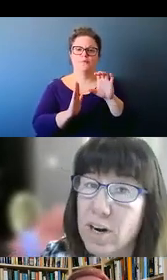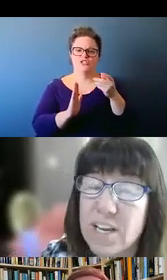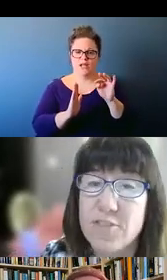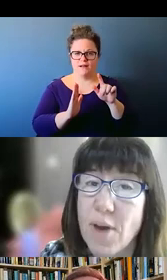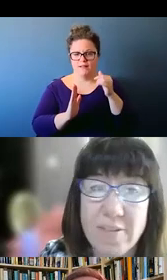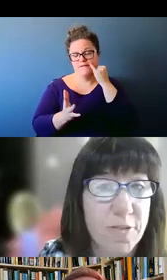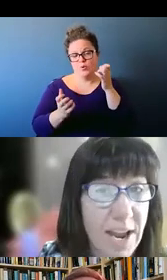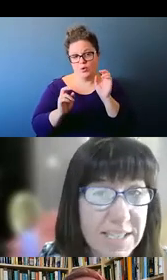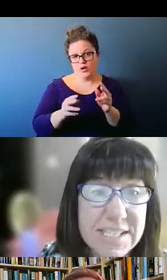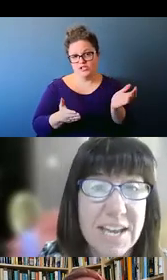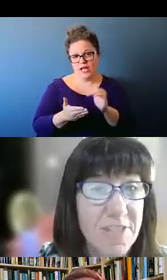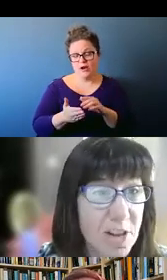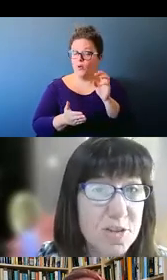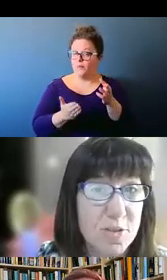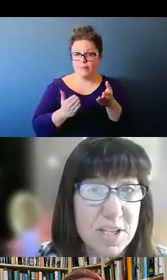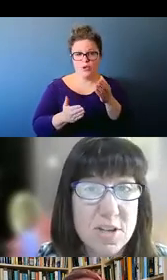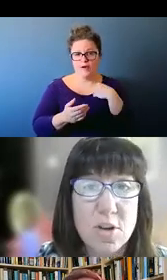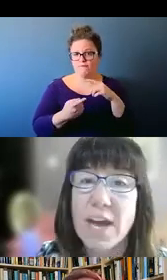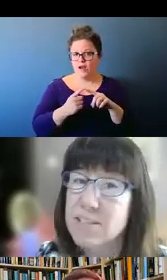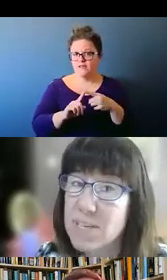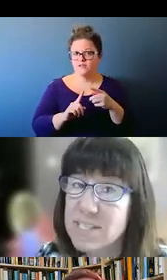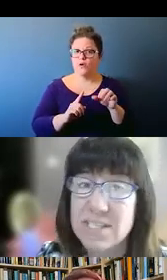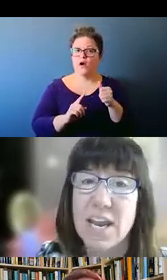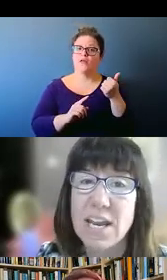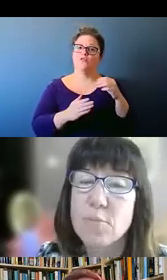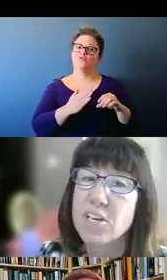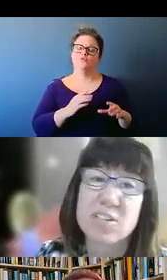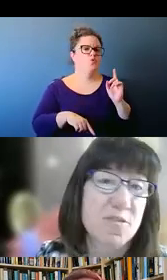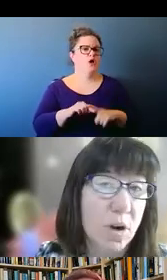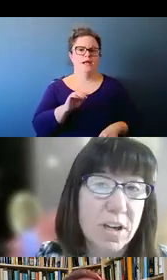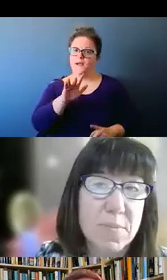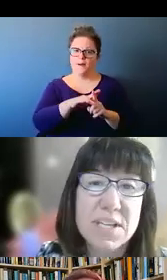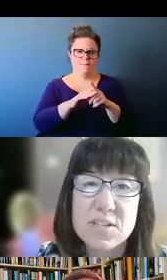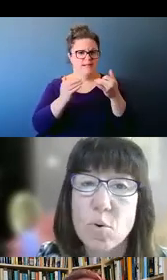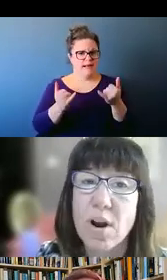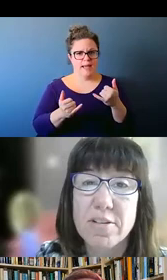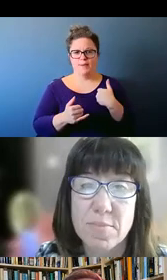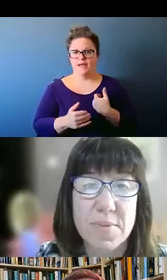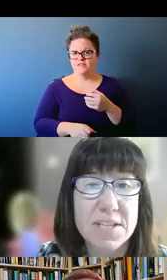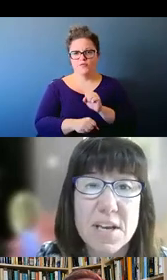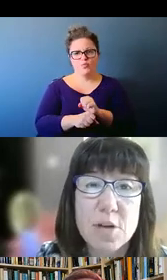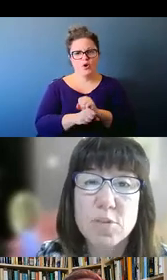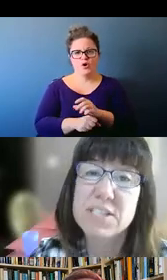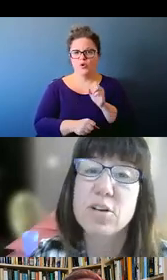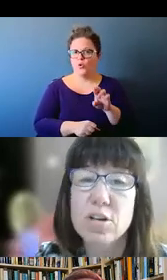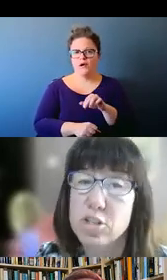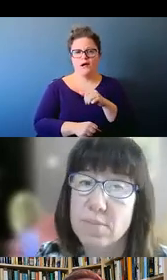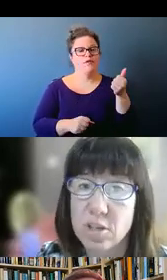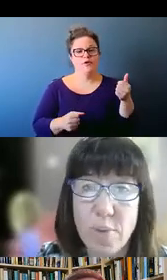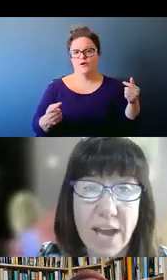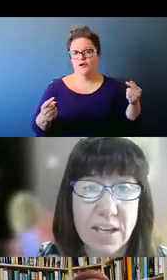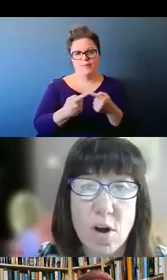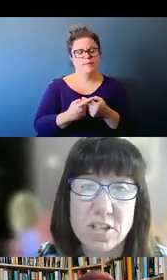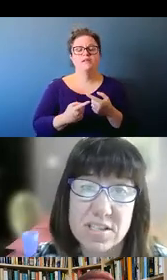Or if you have friends and fellow students who had to miss today because of work commitments or other commitments, please encourage them